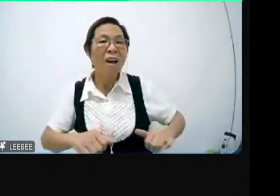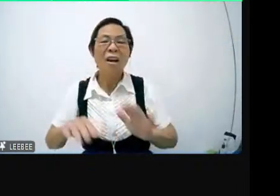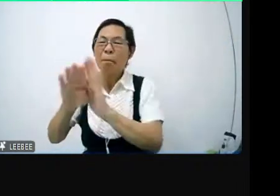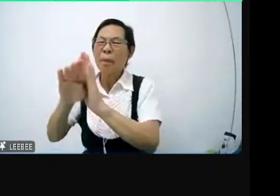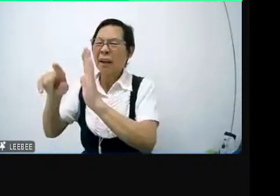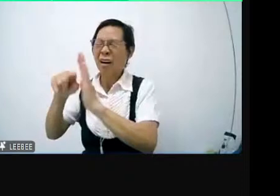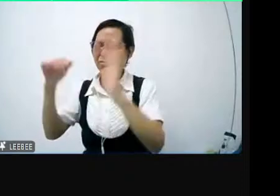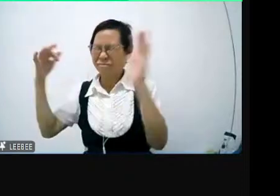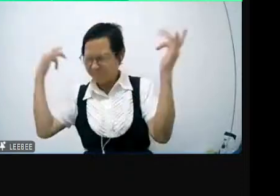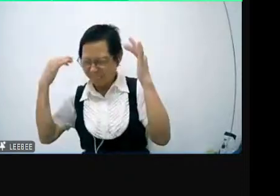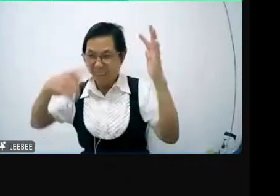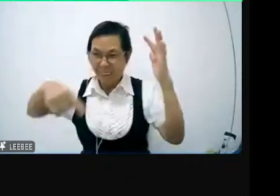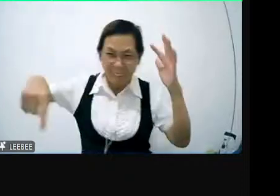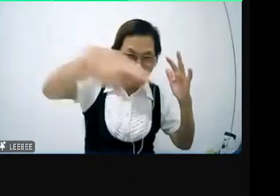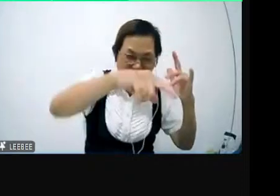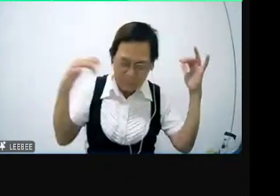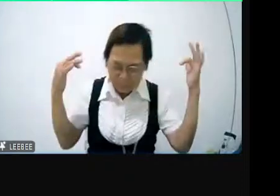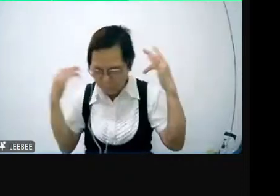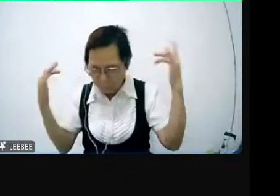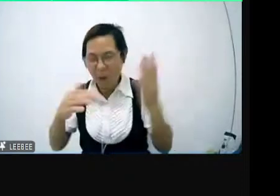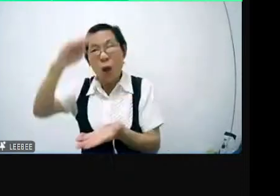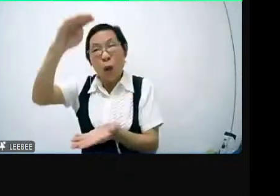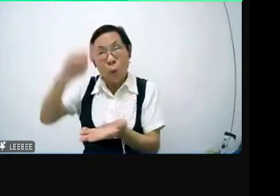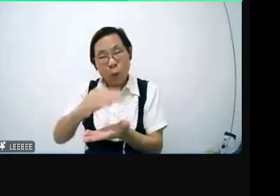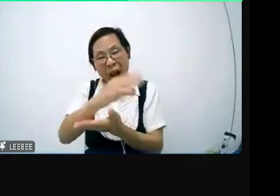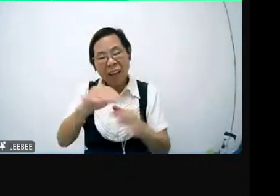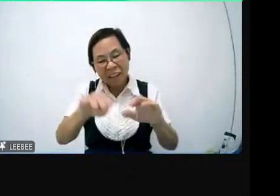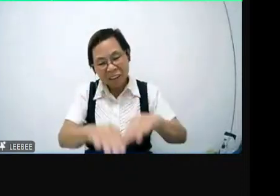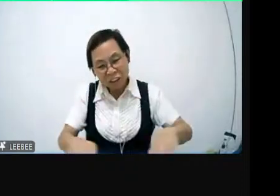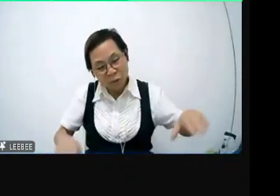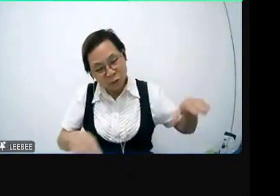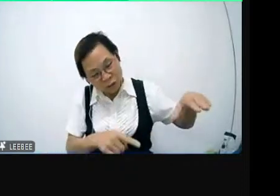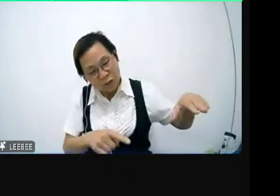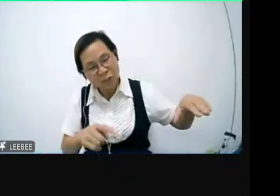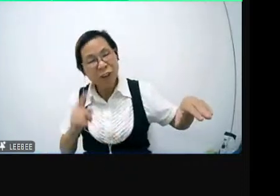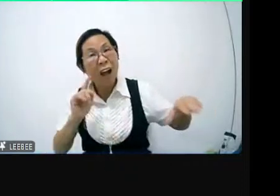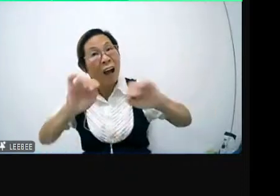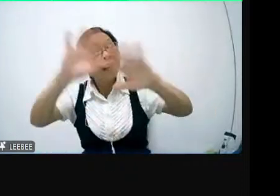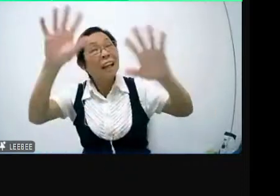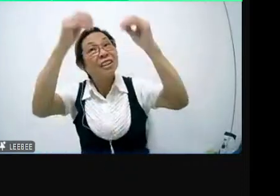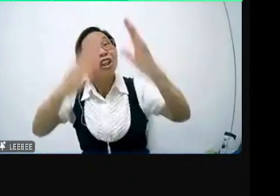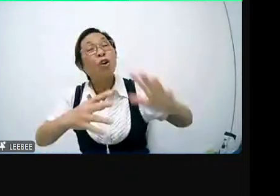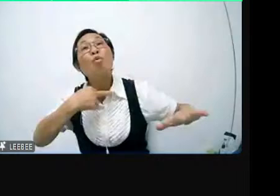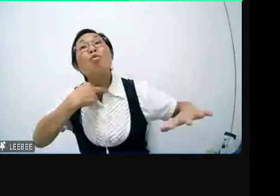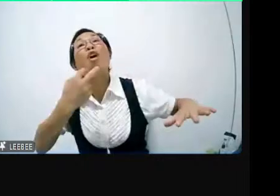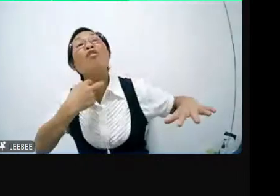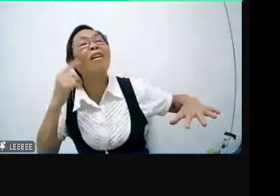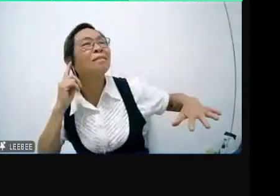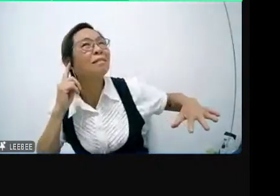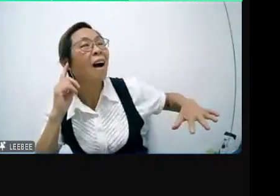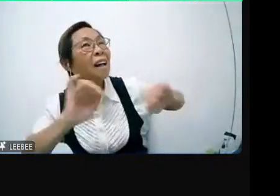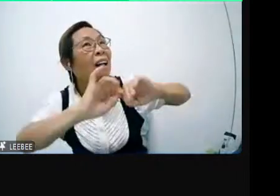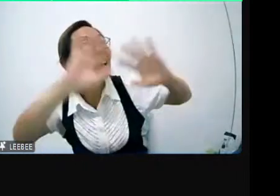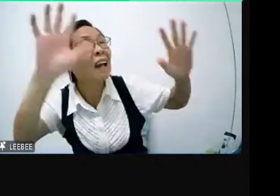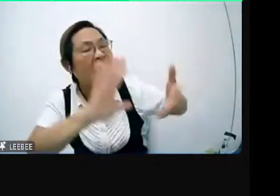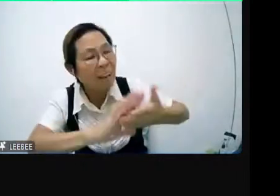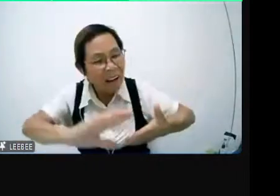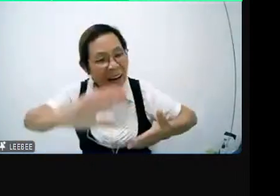noise and let the child have the clear teacher voice so they can learn better.